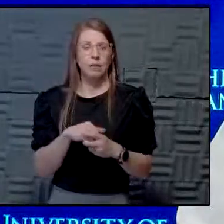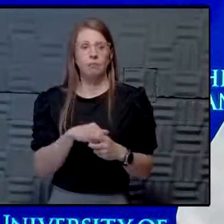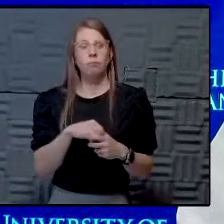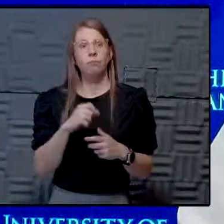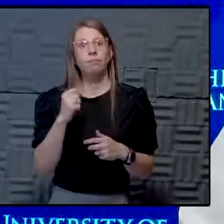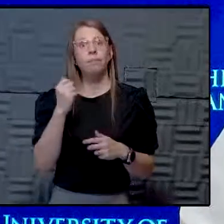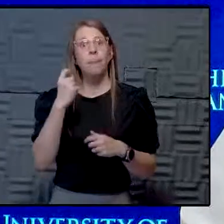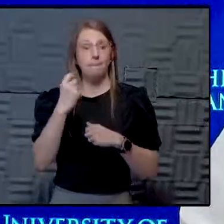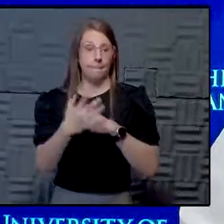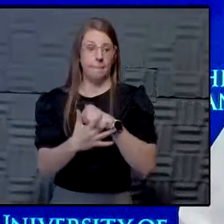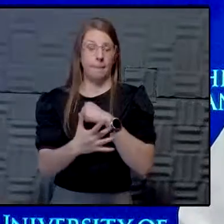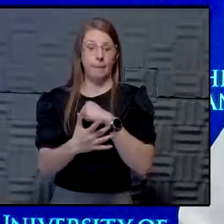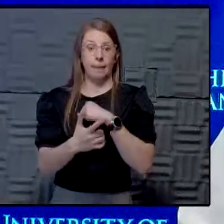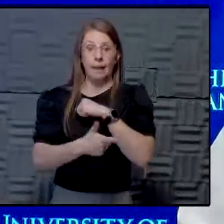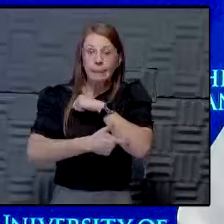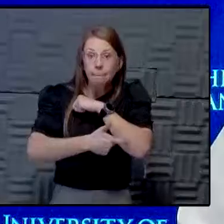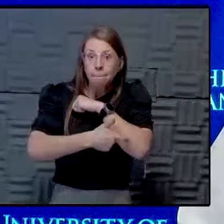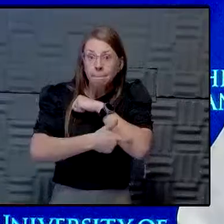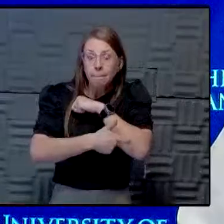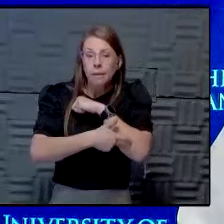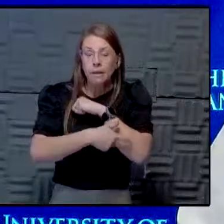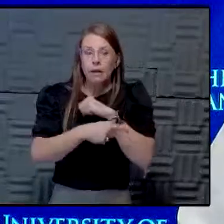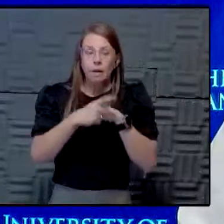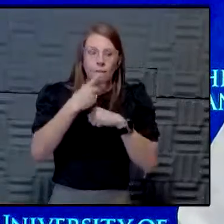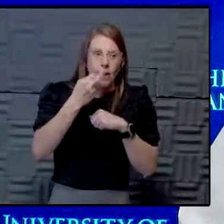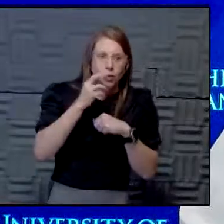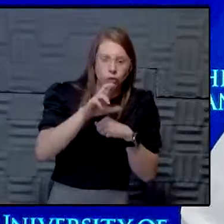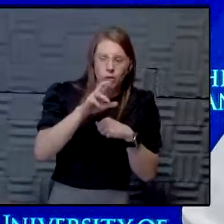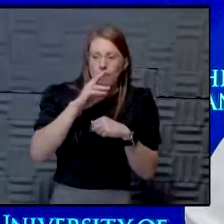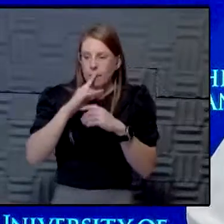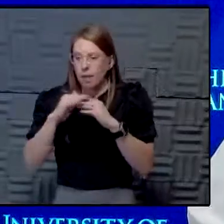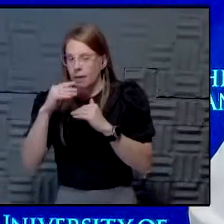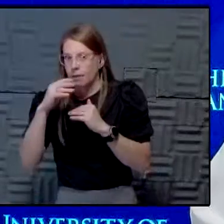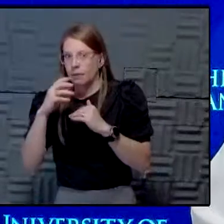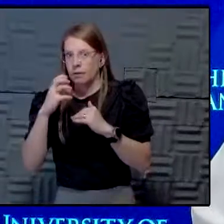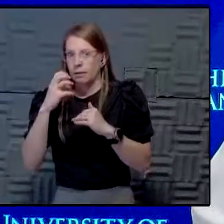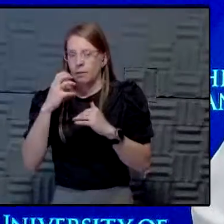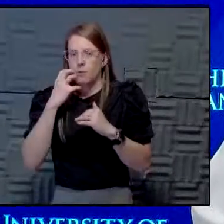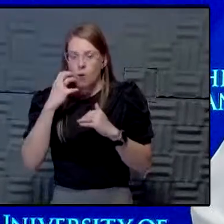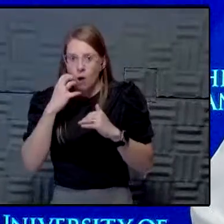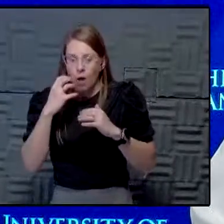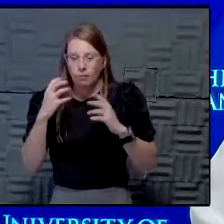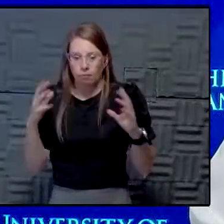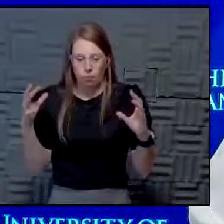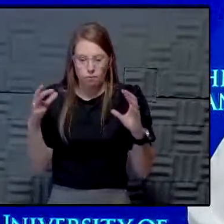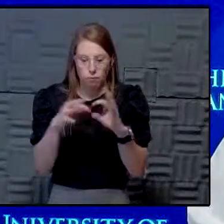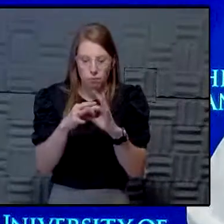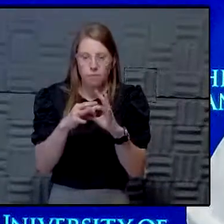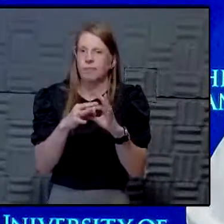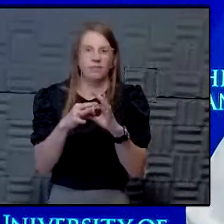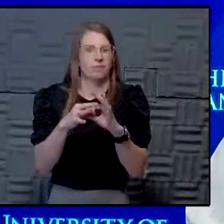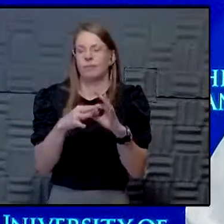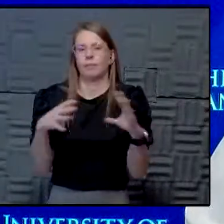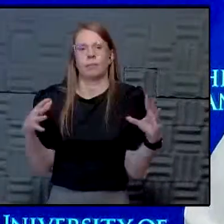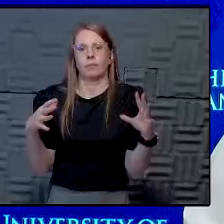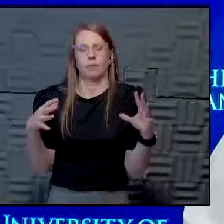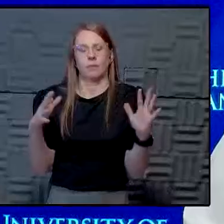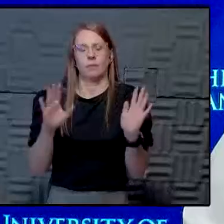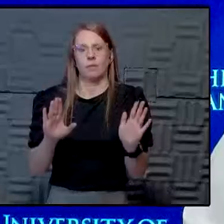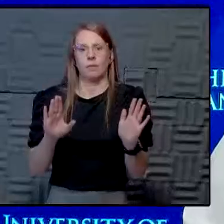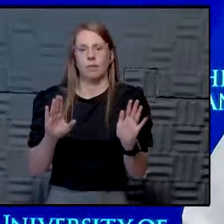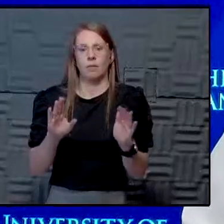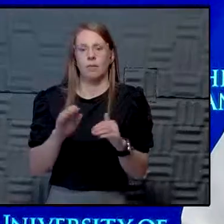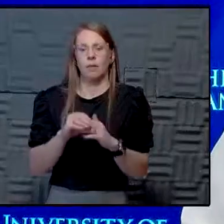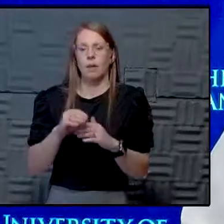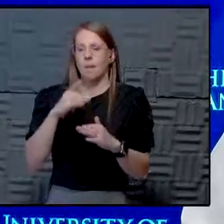very tempting to link those 2 points together, we know that the incidence of bilateral pulmonary